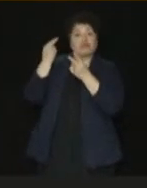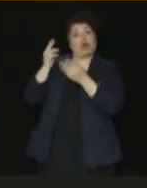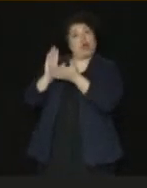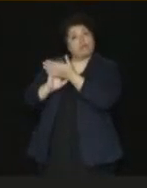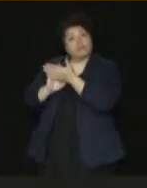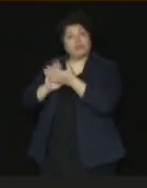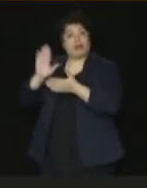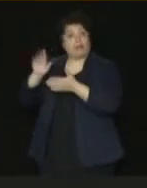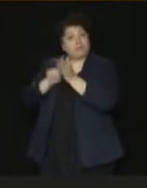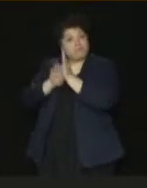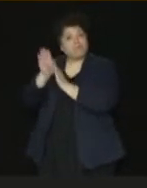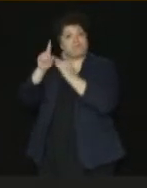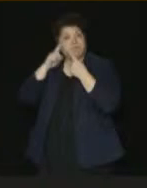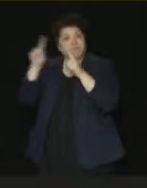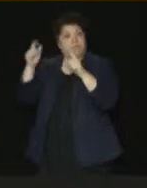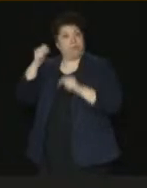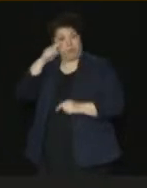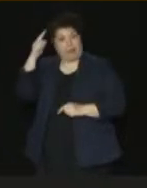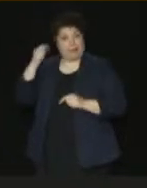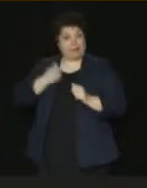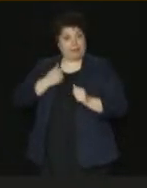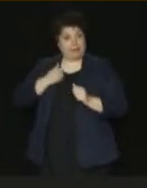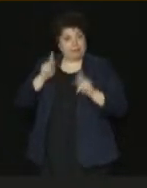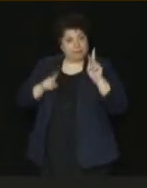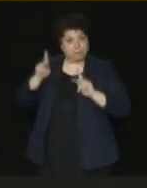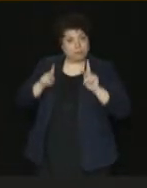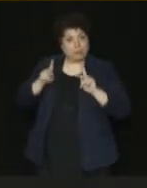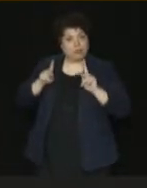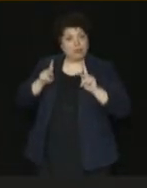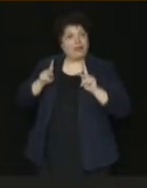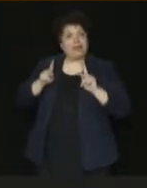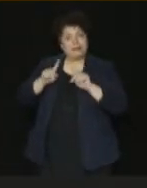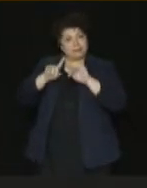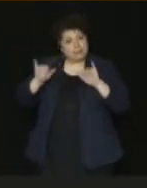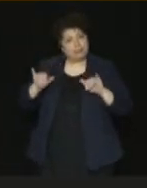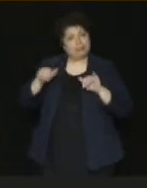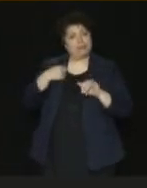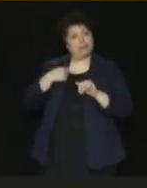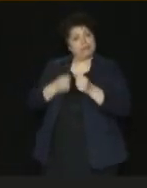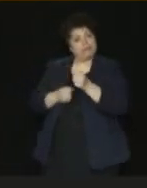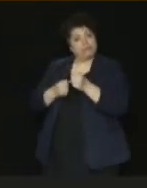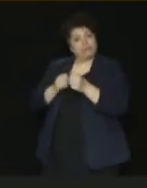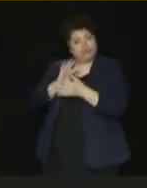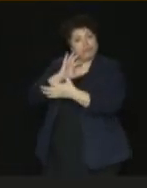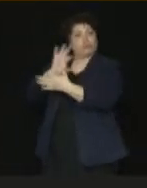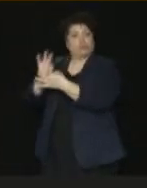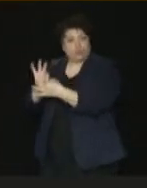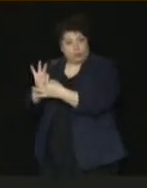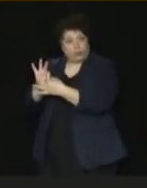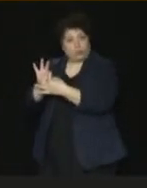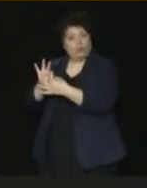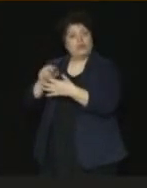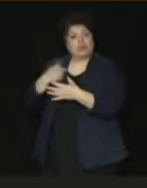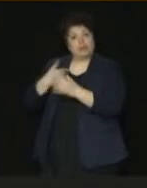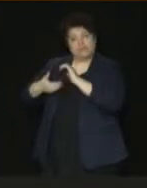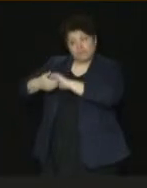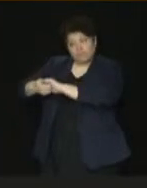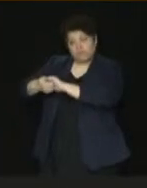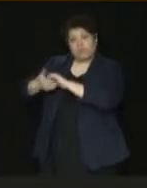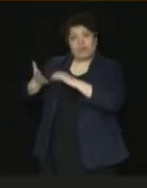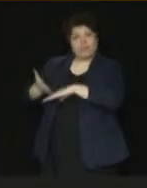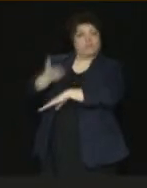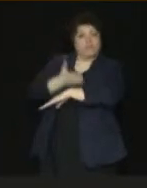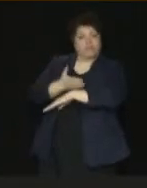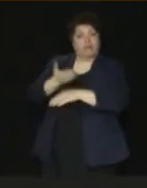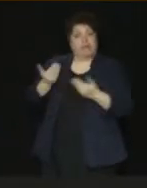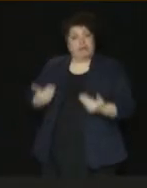Black Canadians, but also to join them in their efforts to build a better and stronger